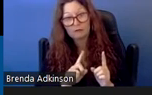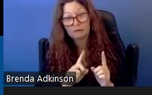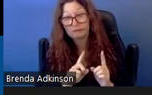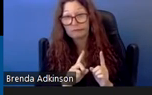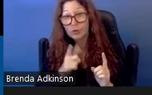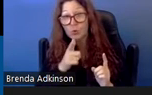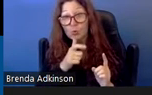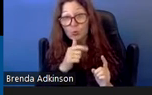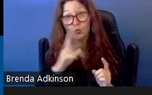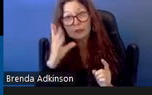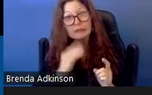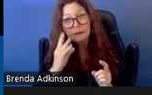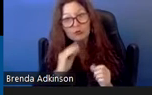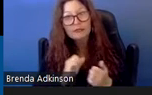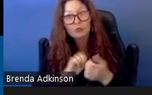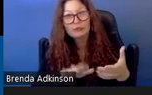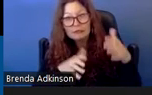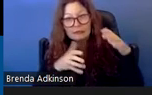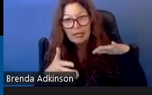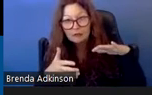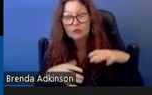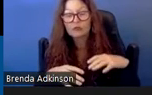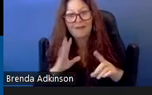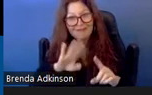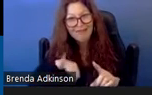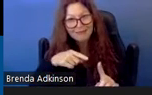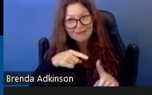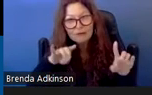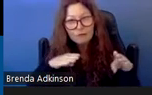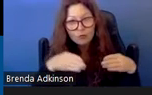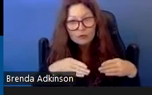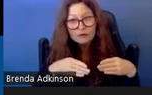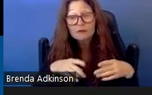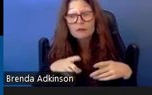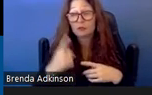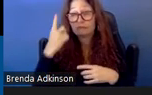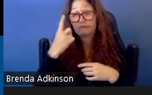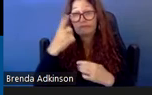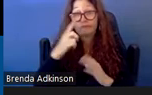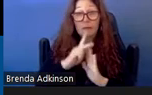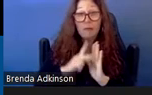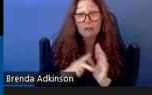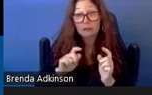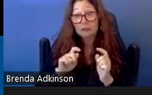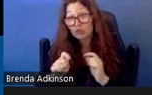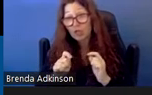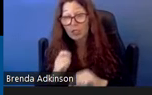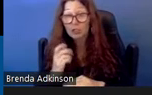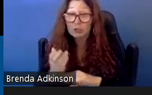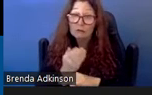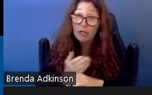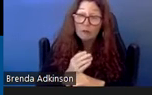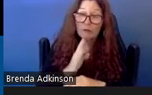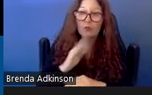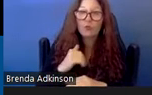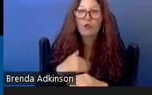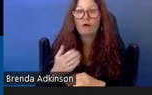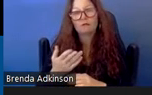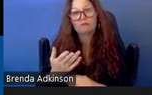do look at changing policy and updating that, there's going to be opportunities for public comment and feedback on